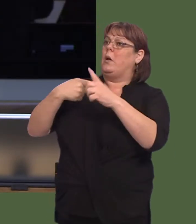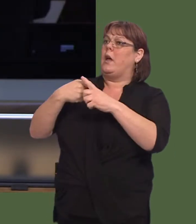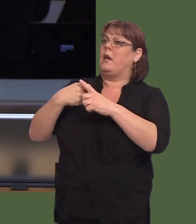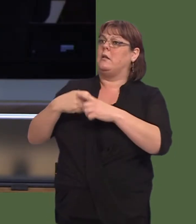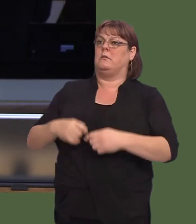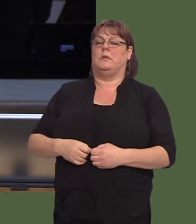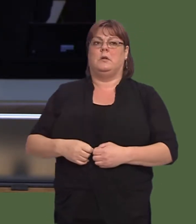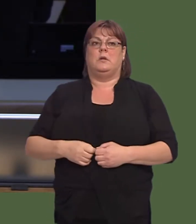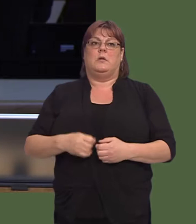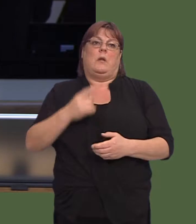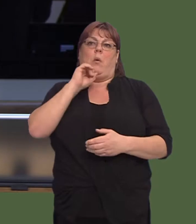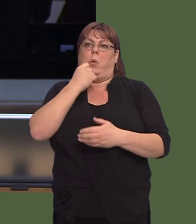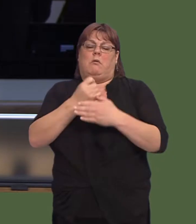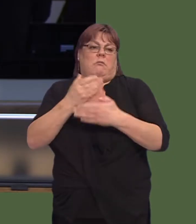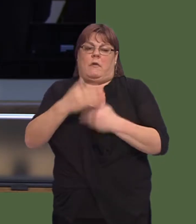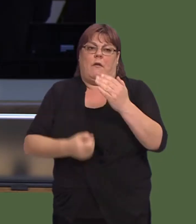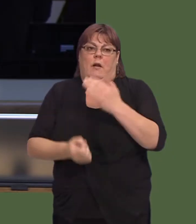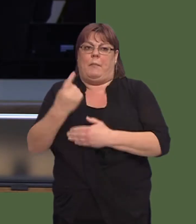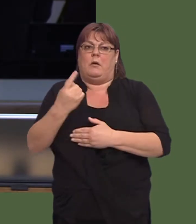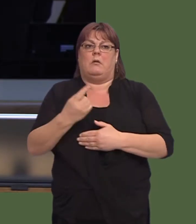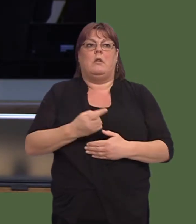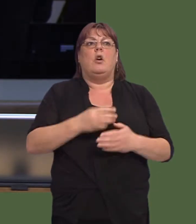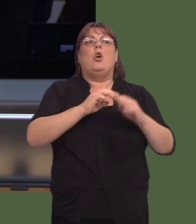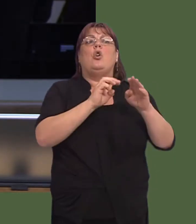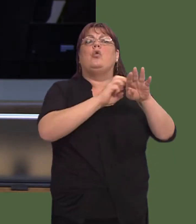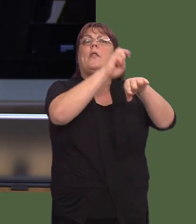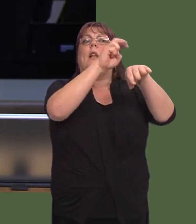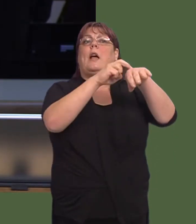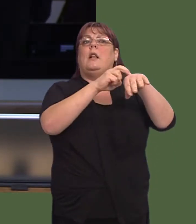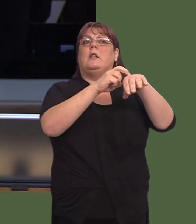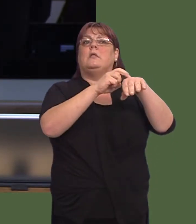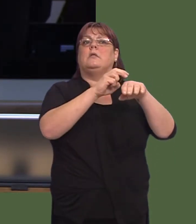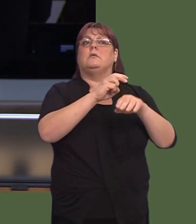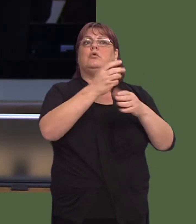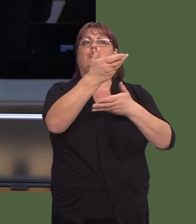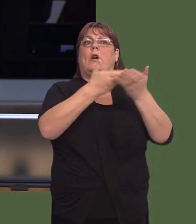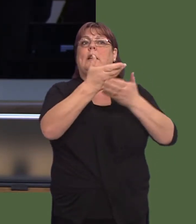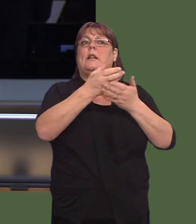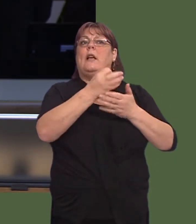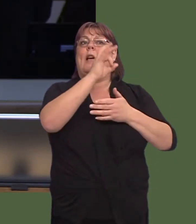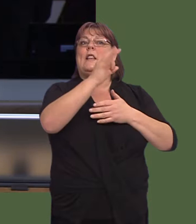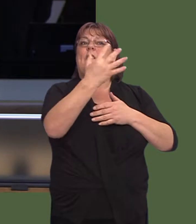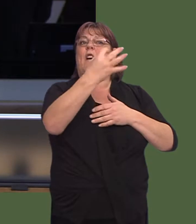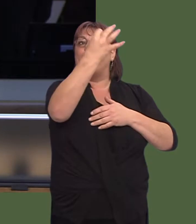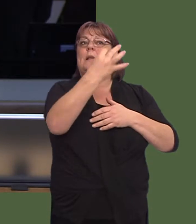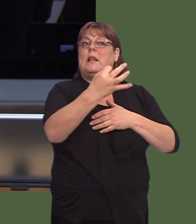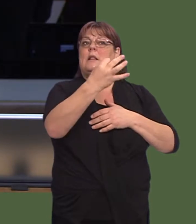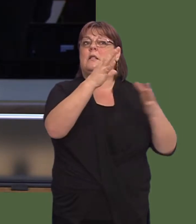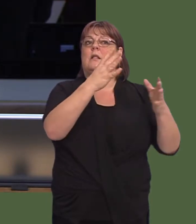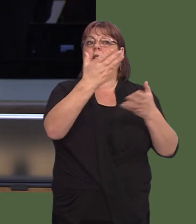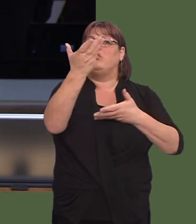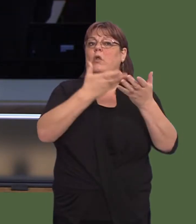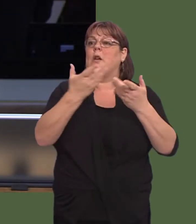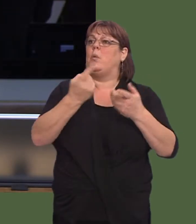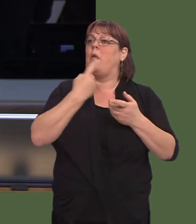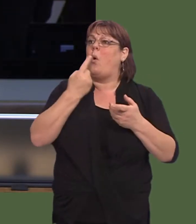existence. So that was never a runner. 85% of Northern Ireland's trade with the British Isles as a whole is done with the United